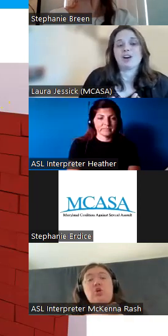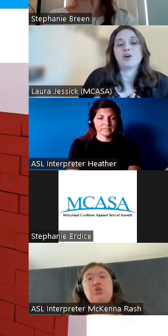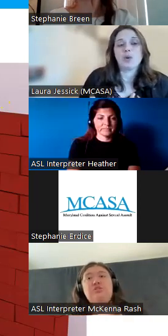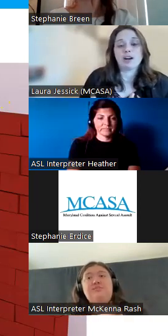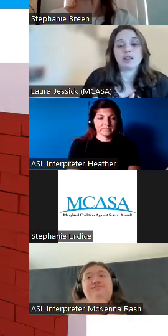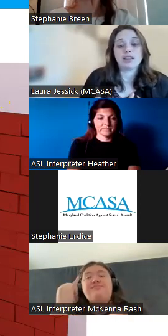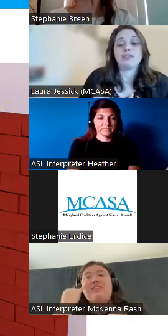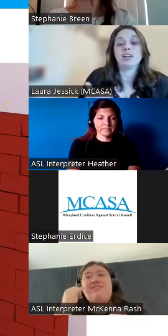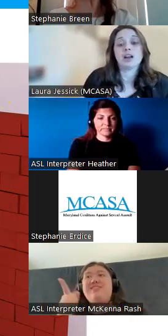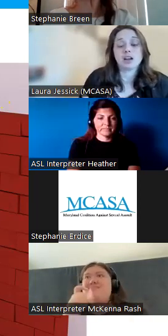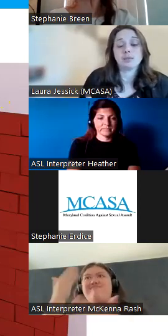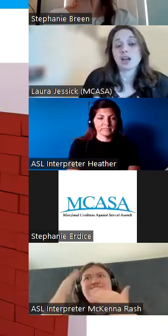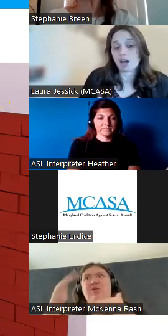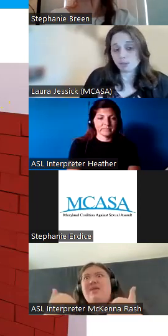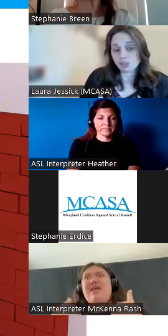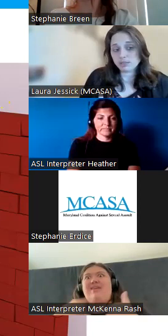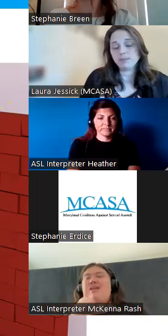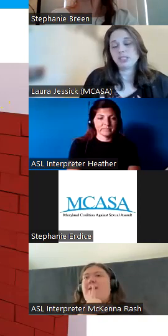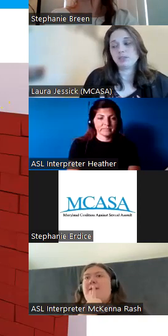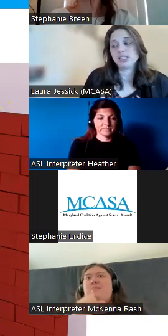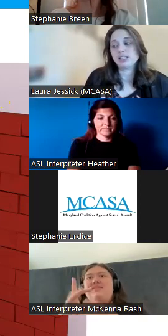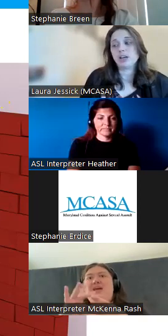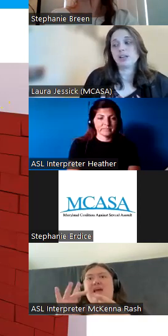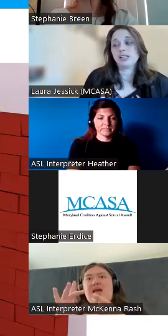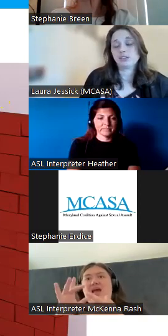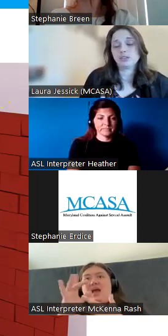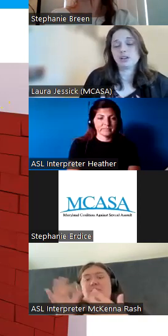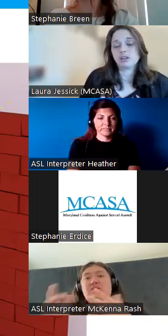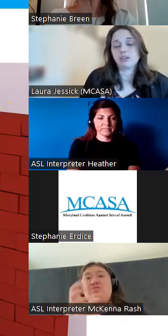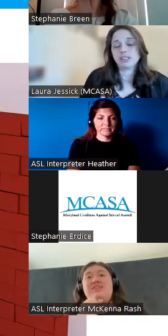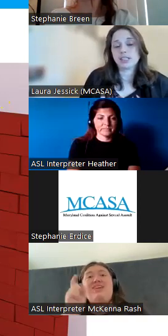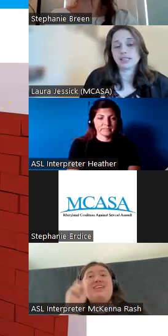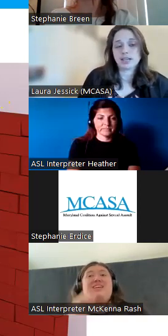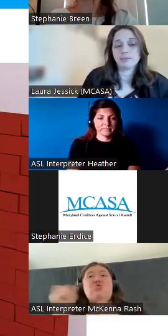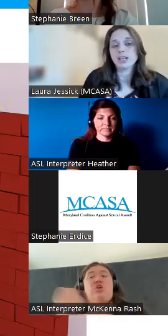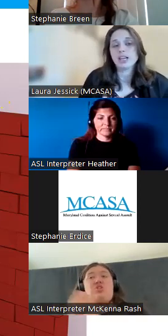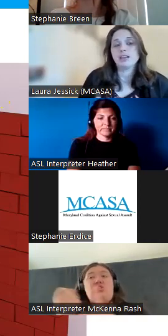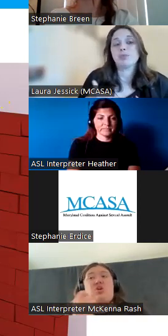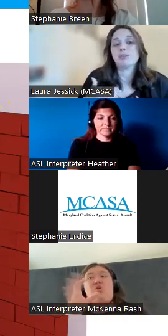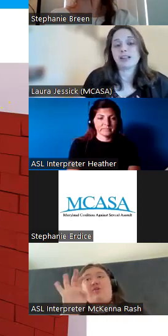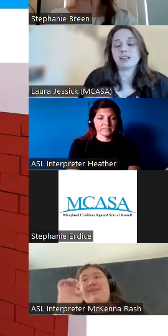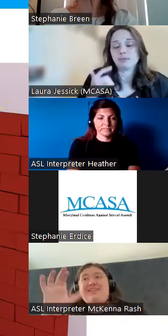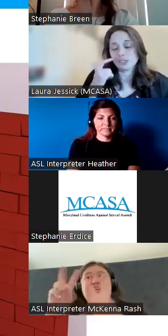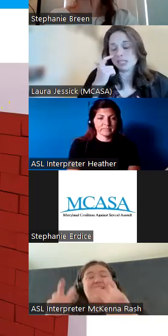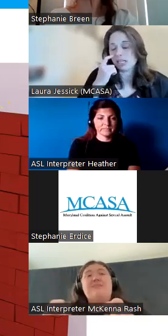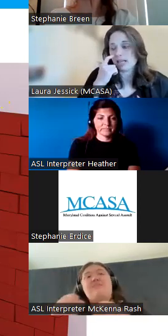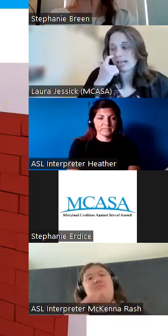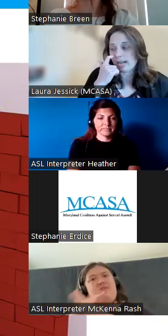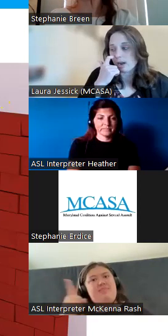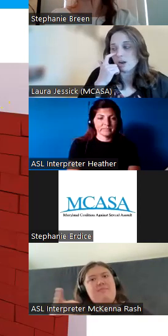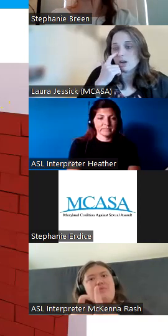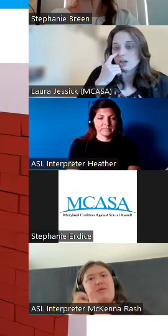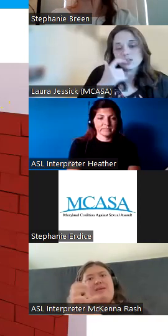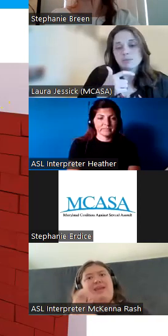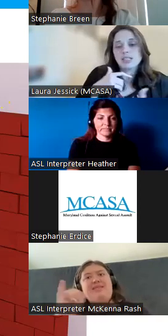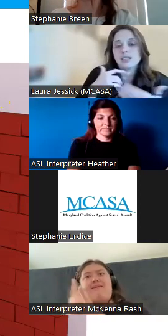And if they're unaware that they have an anonymous option to receive a sexual assault forensic exam, it may prevent them from seeking that